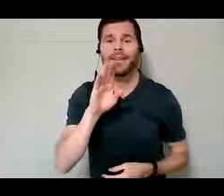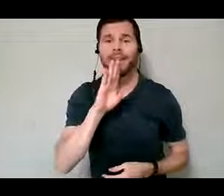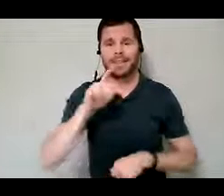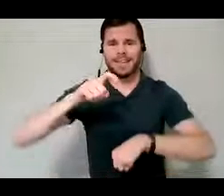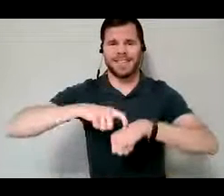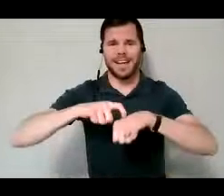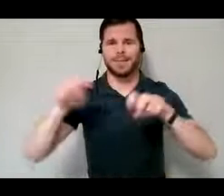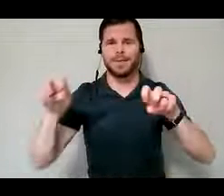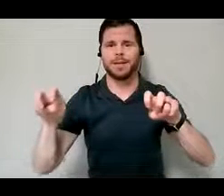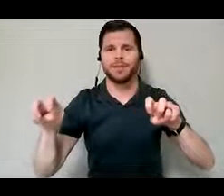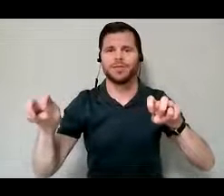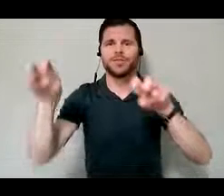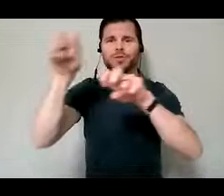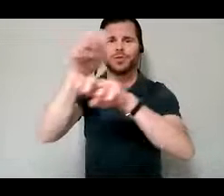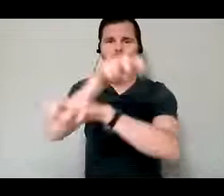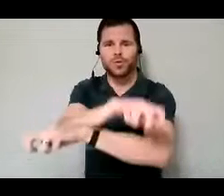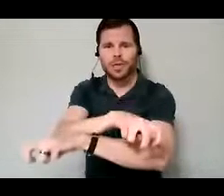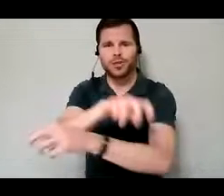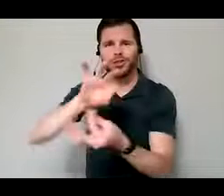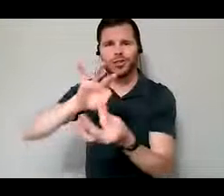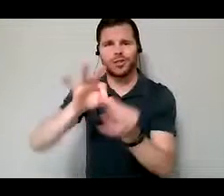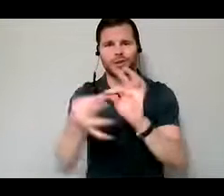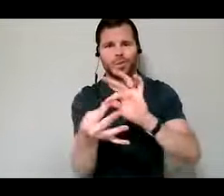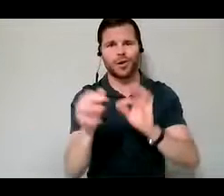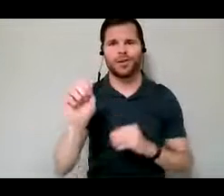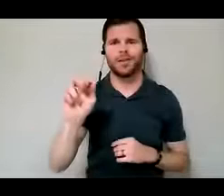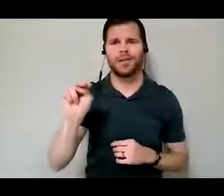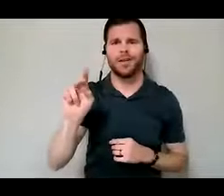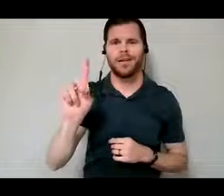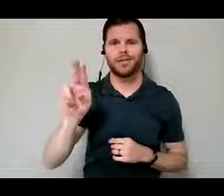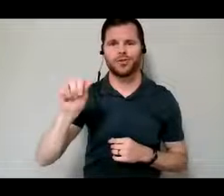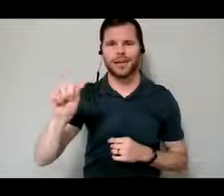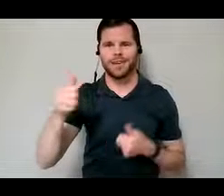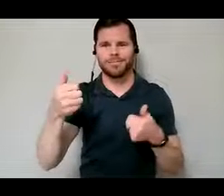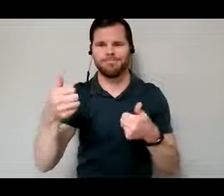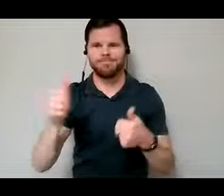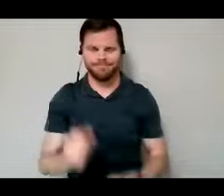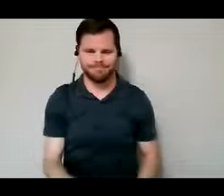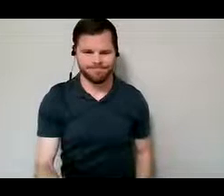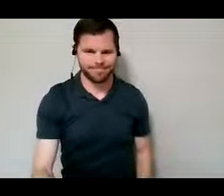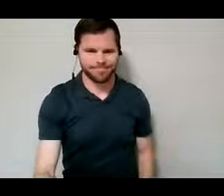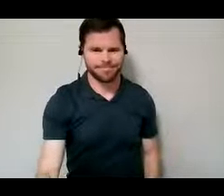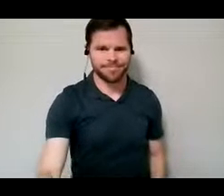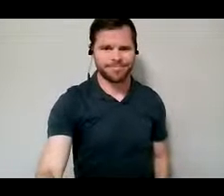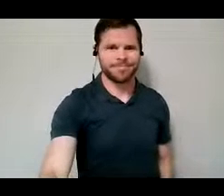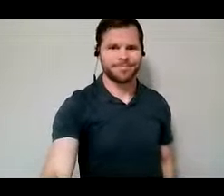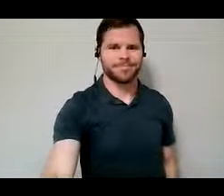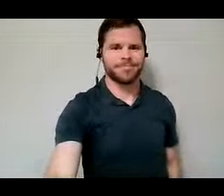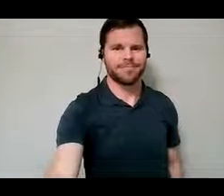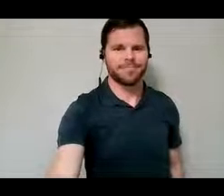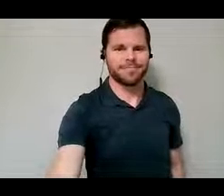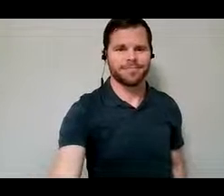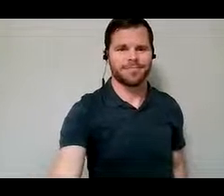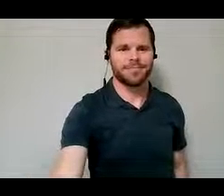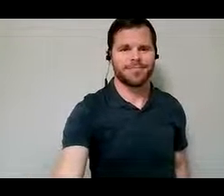the next slide. Okay, Andreana's going to take student opportunities. So as many of you know, we are inundated